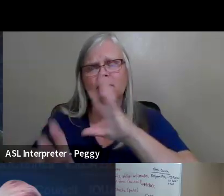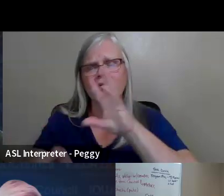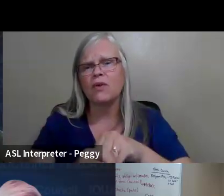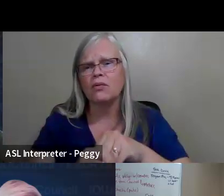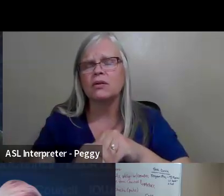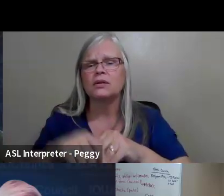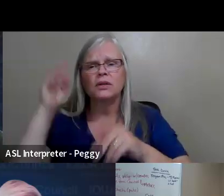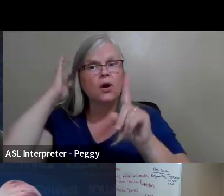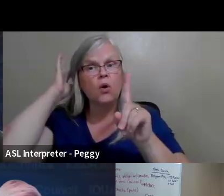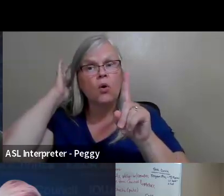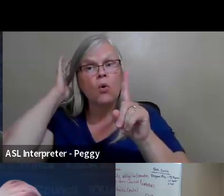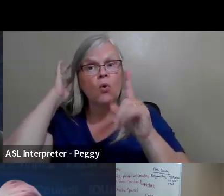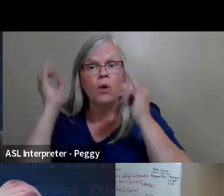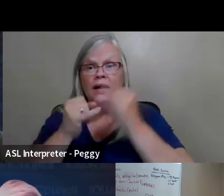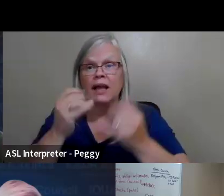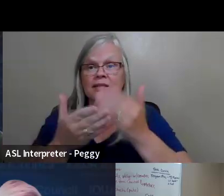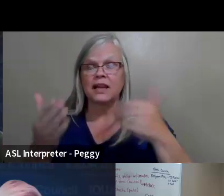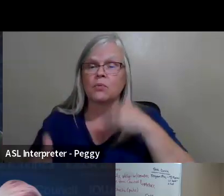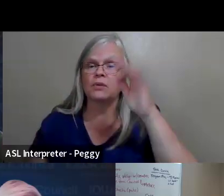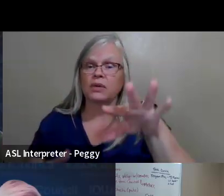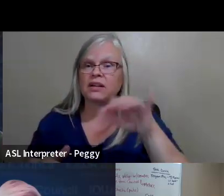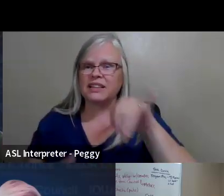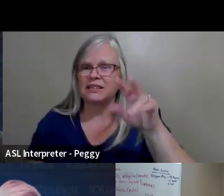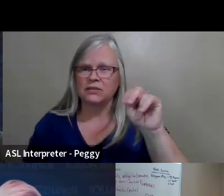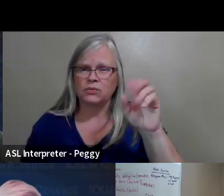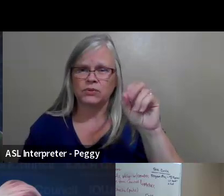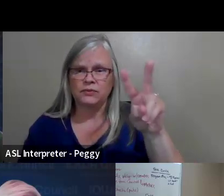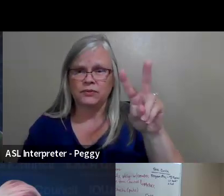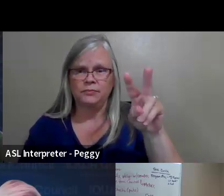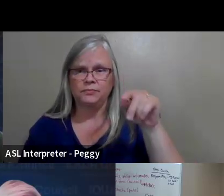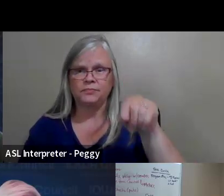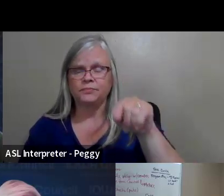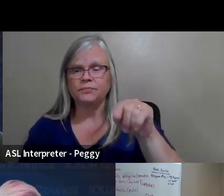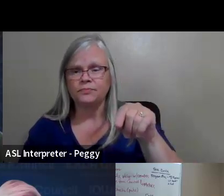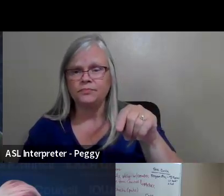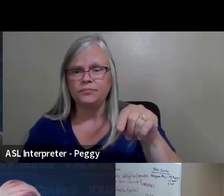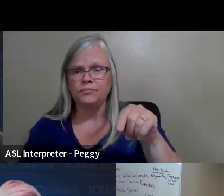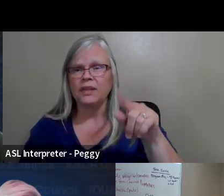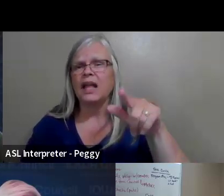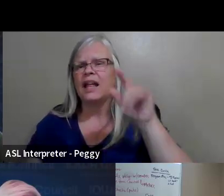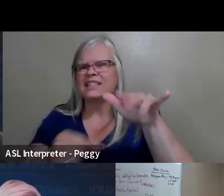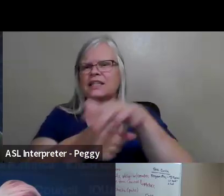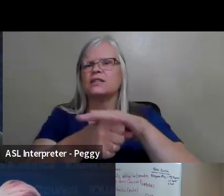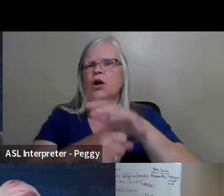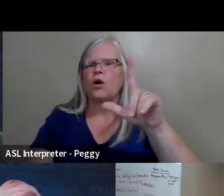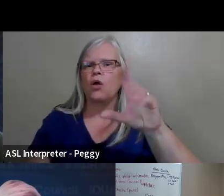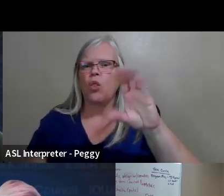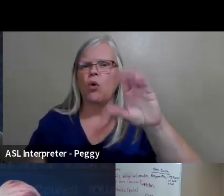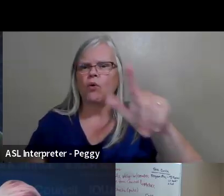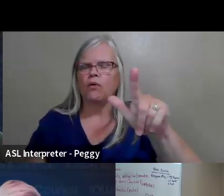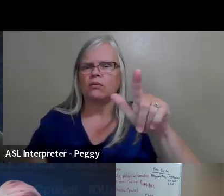then one last thing I want to say just about this November. Carlin's right that this is a local election, so it's